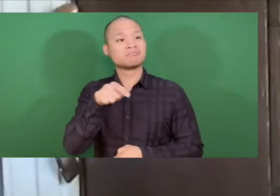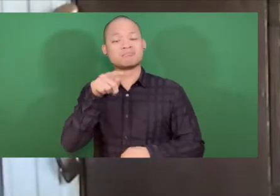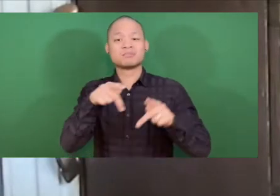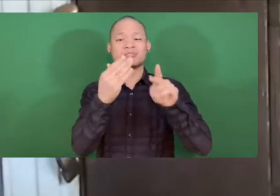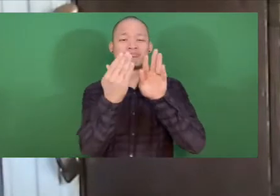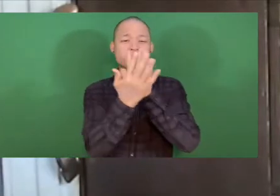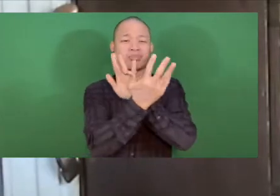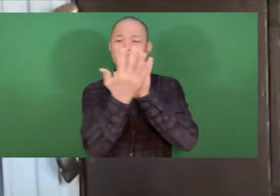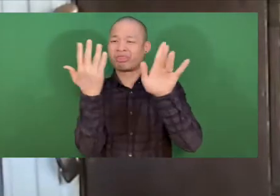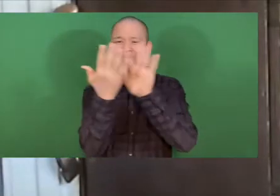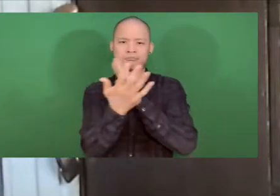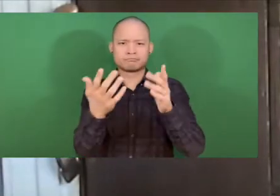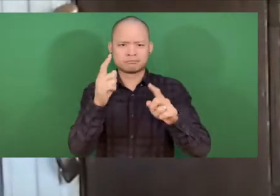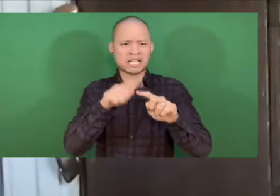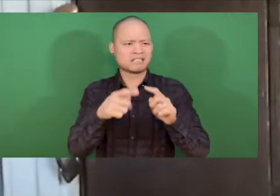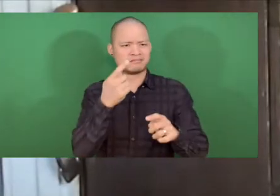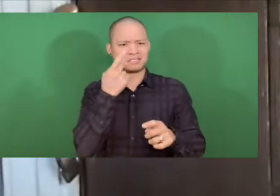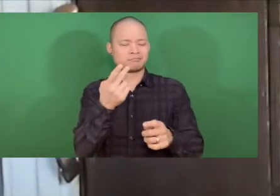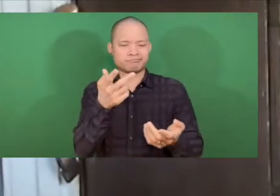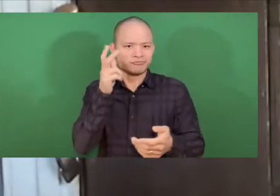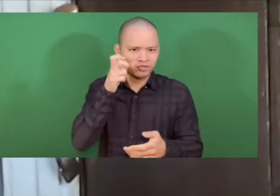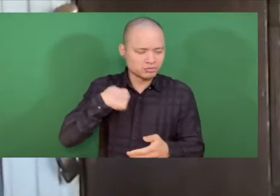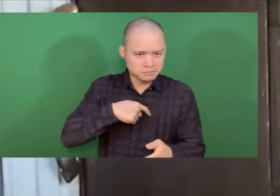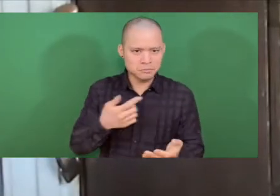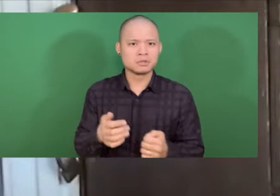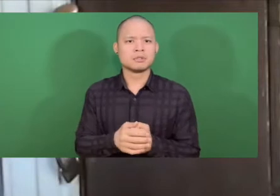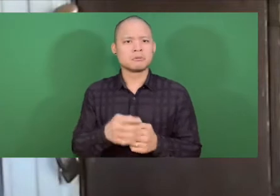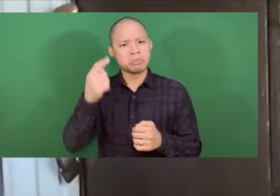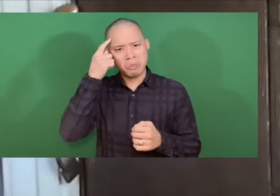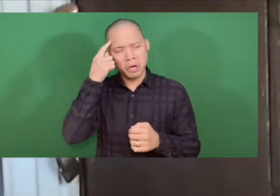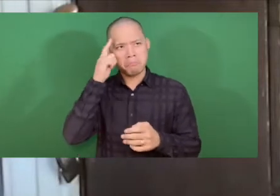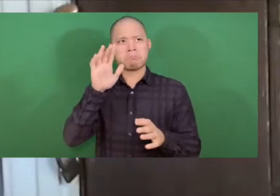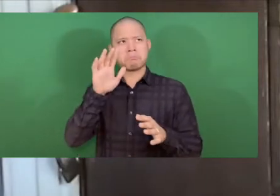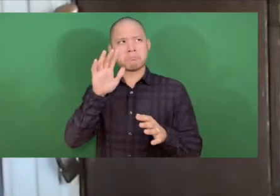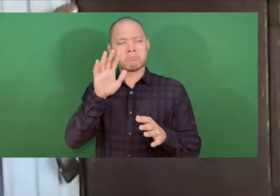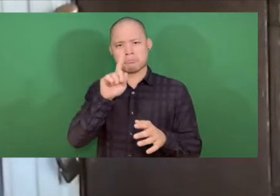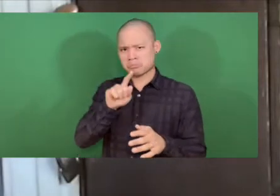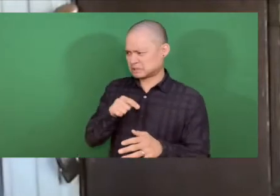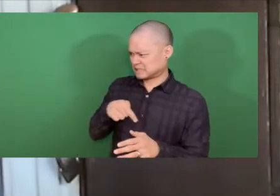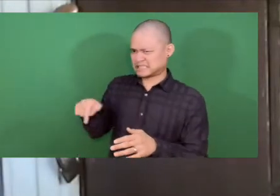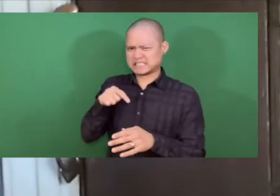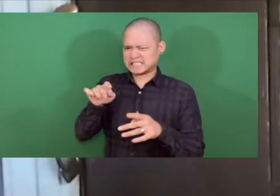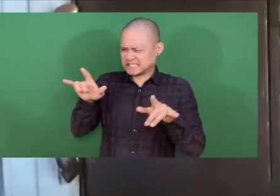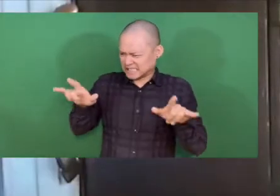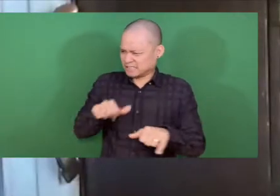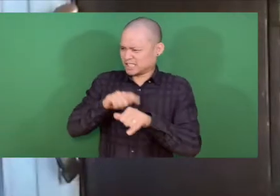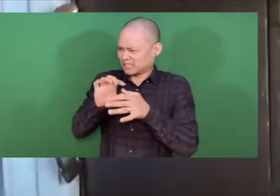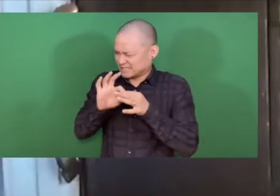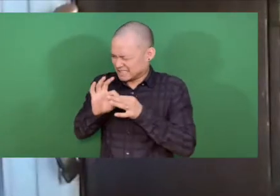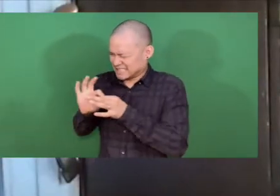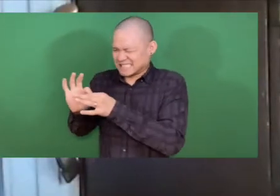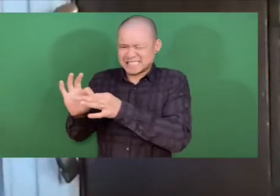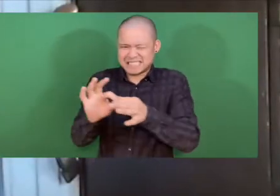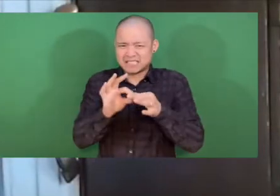and didn't hear us. And then I thought of the idea that if we did it in unison, so we did